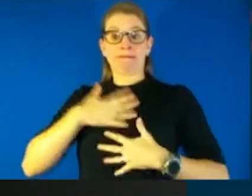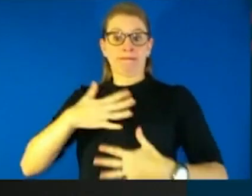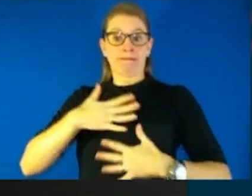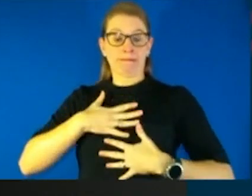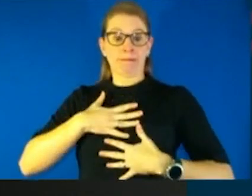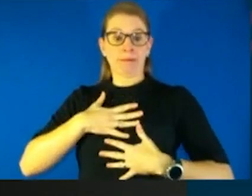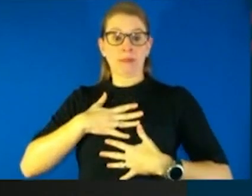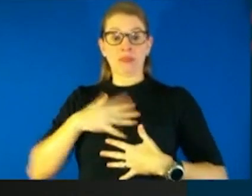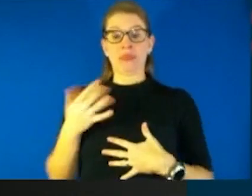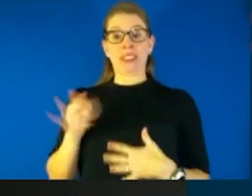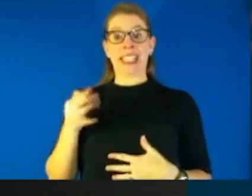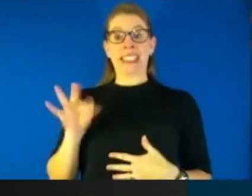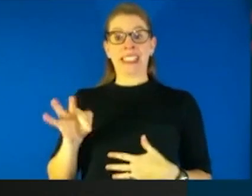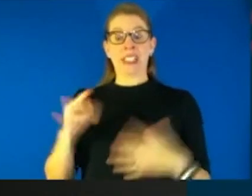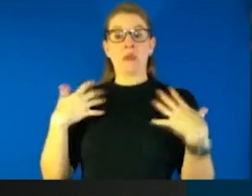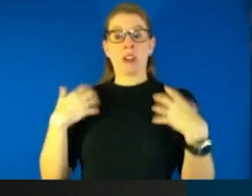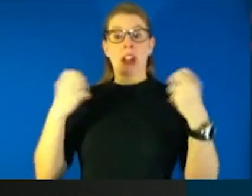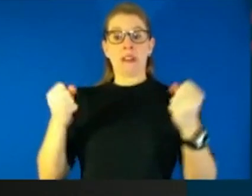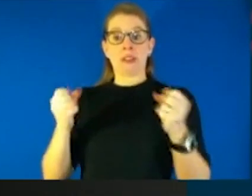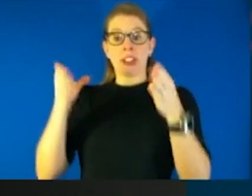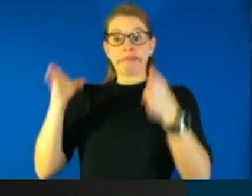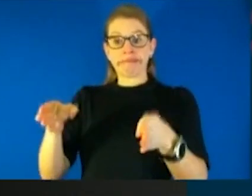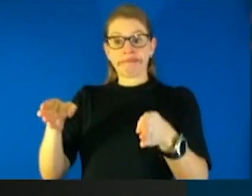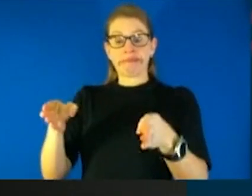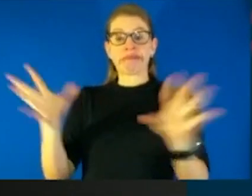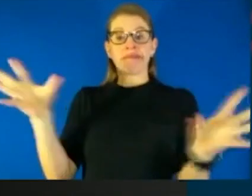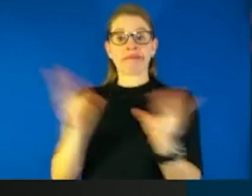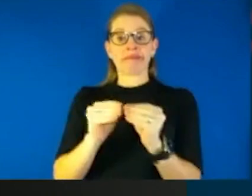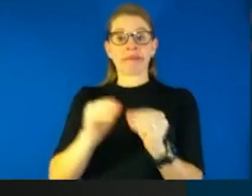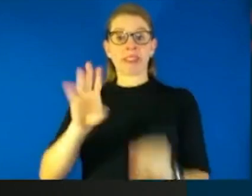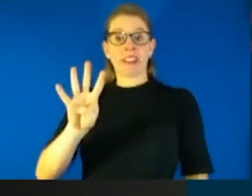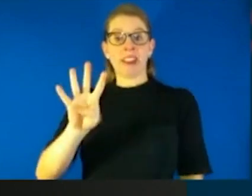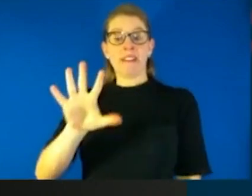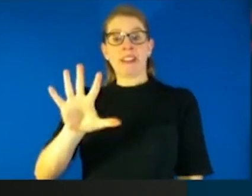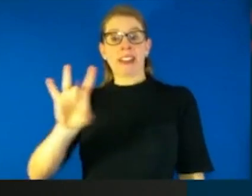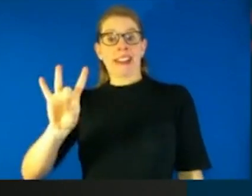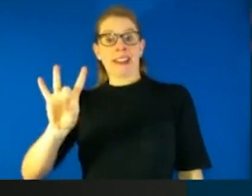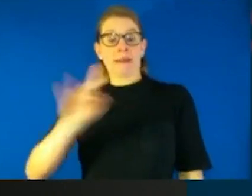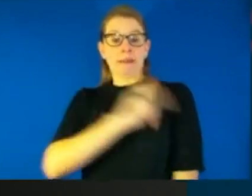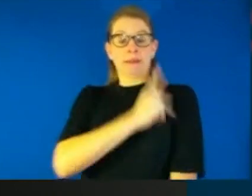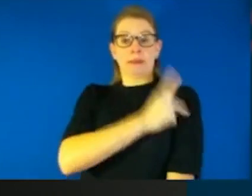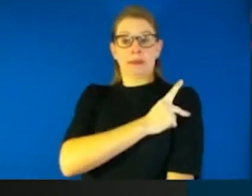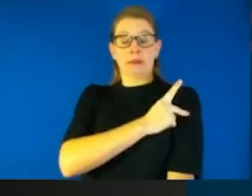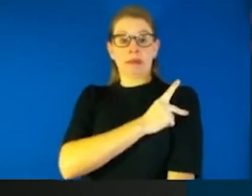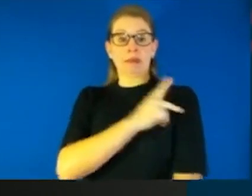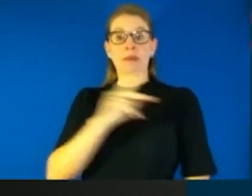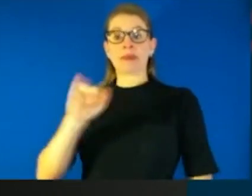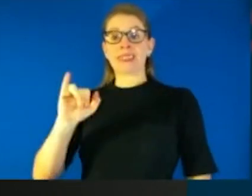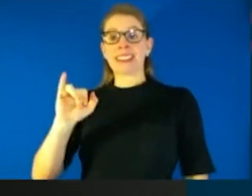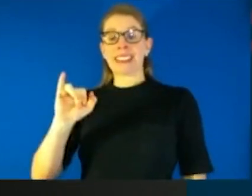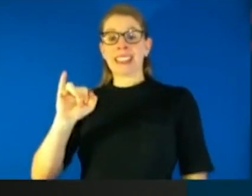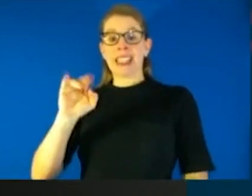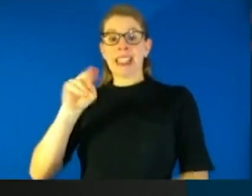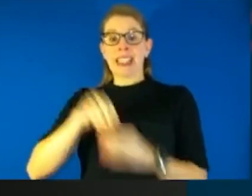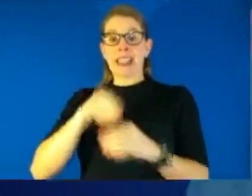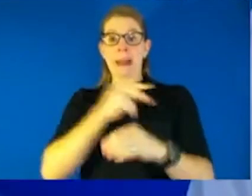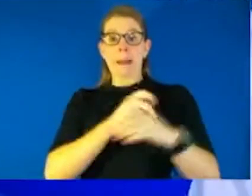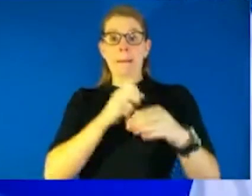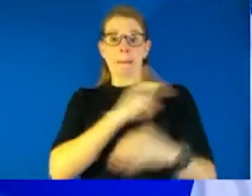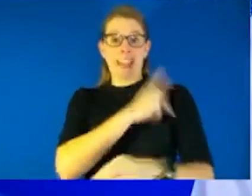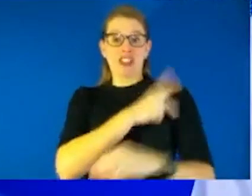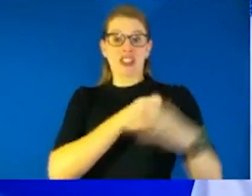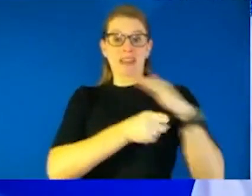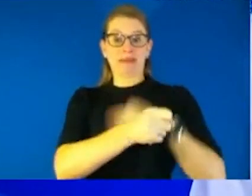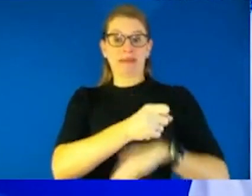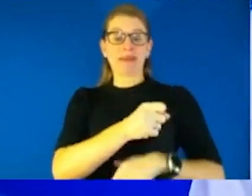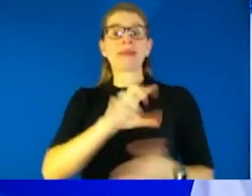that recovery period still, so 58 total patients. We did have an inpatient death yesterday, and of those 39 active